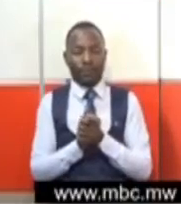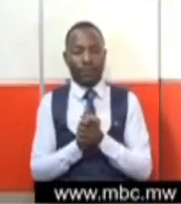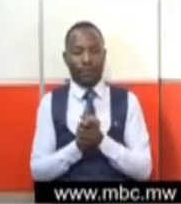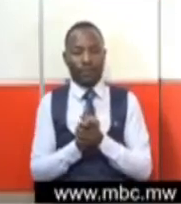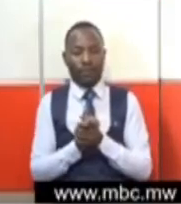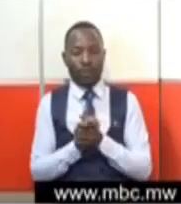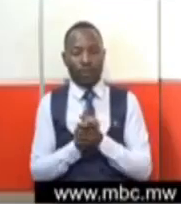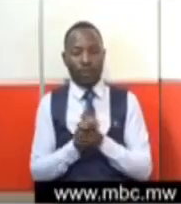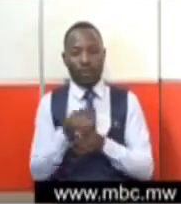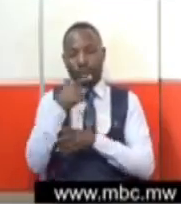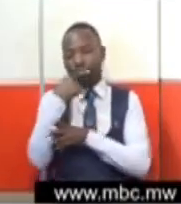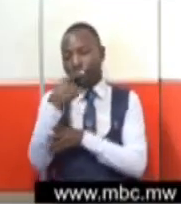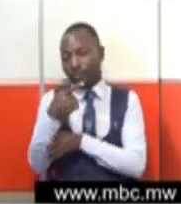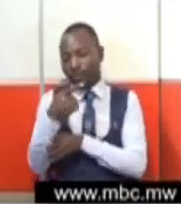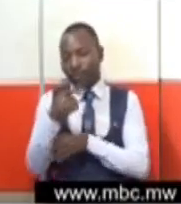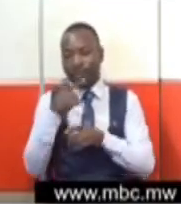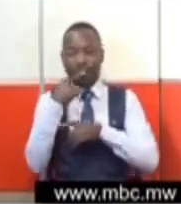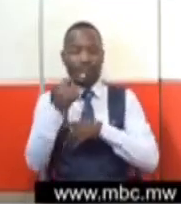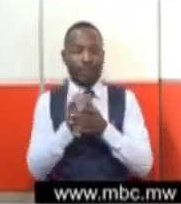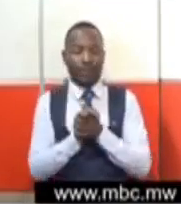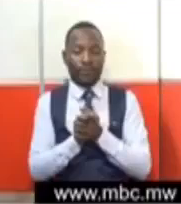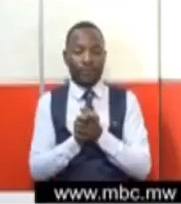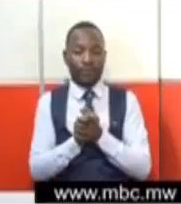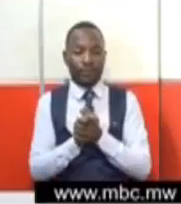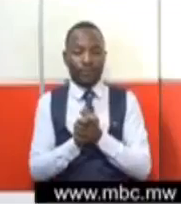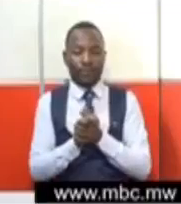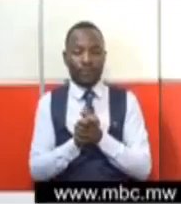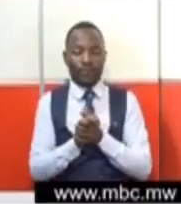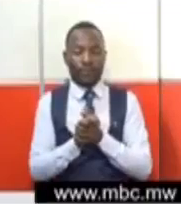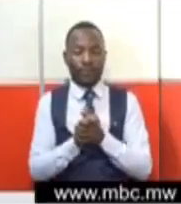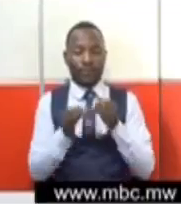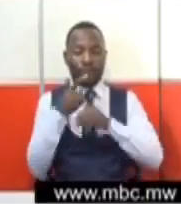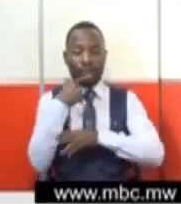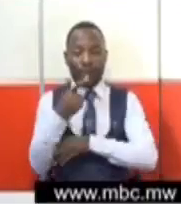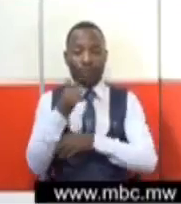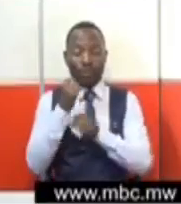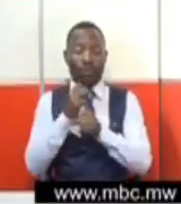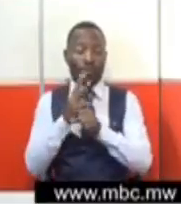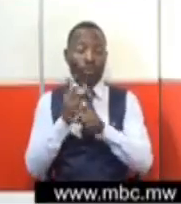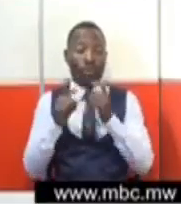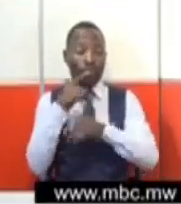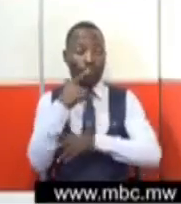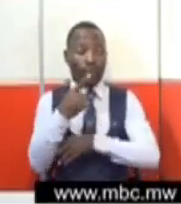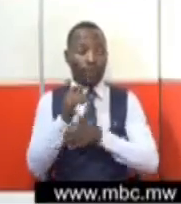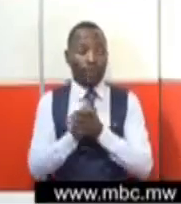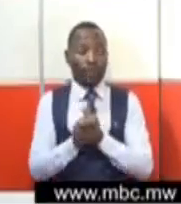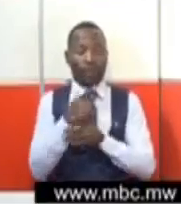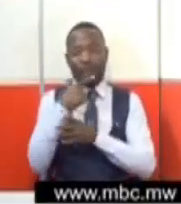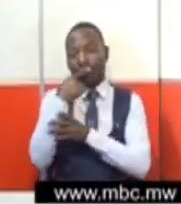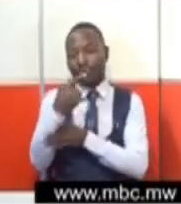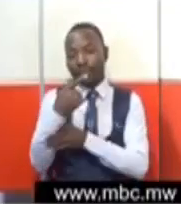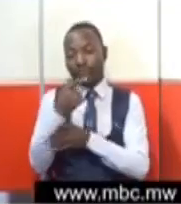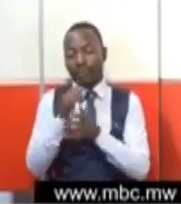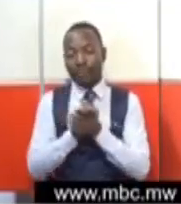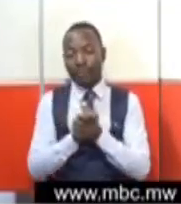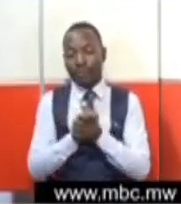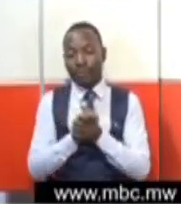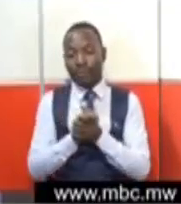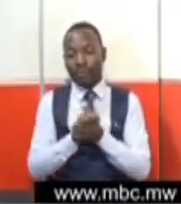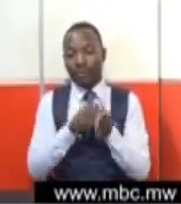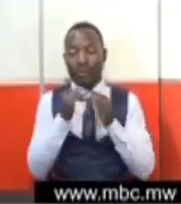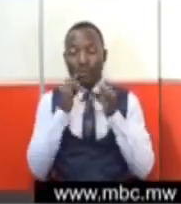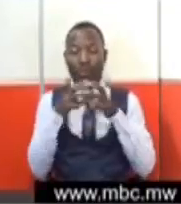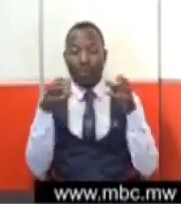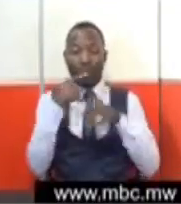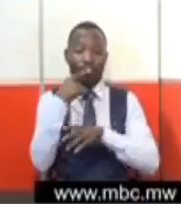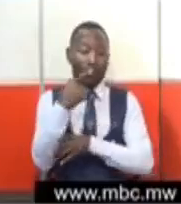of various statutory corporations are convening at a corporate governance workshop in Mangochi to refresh their knowledge on critical